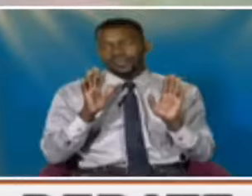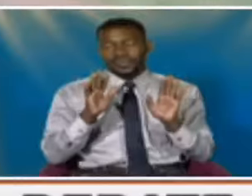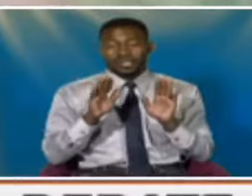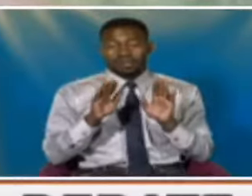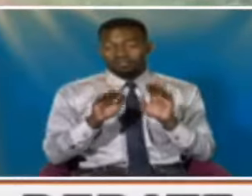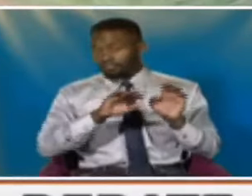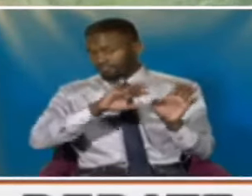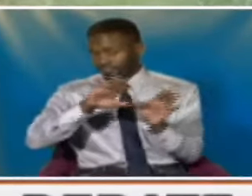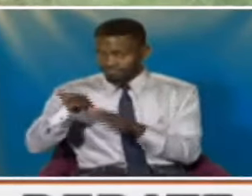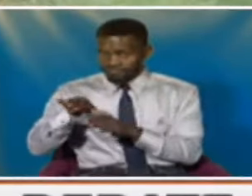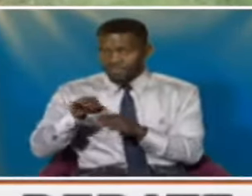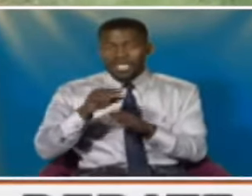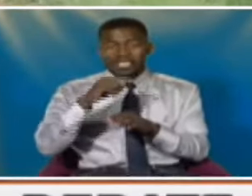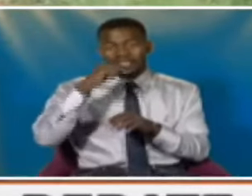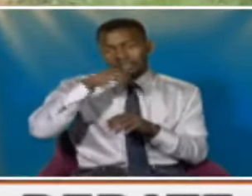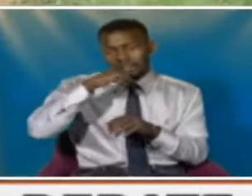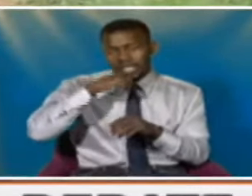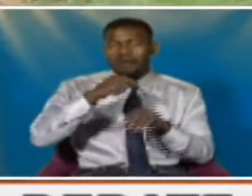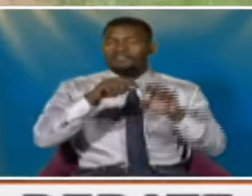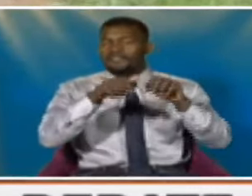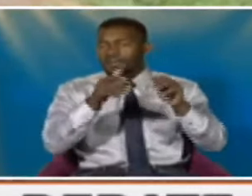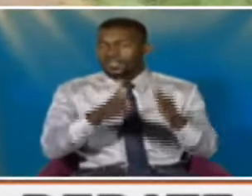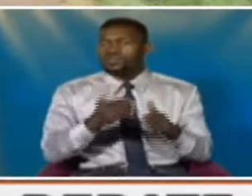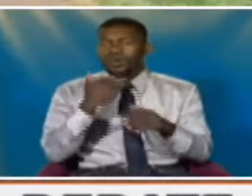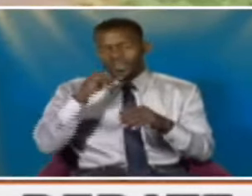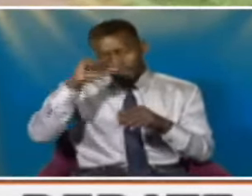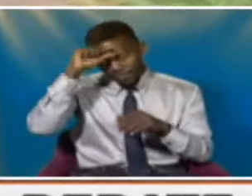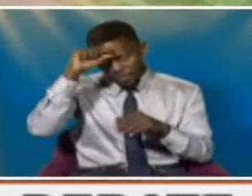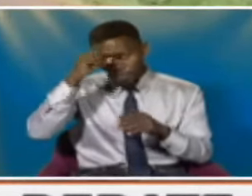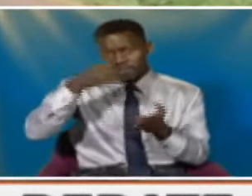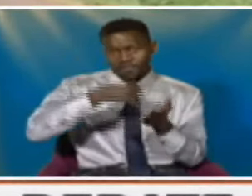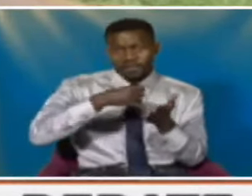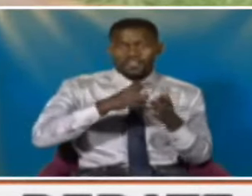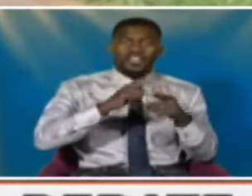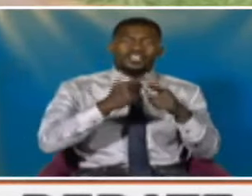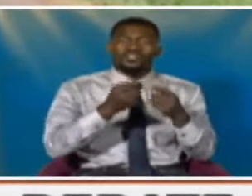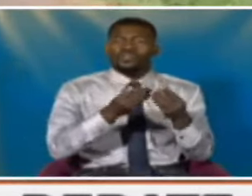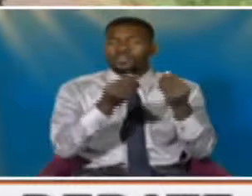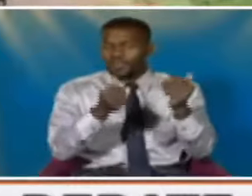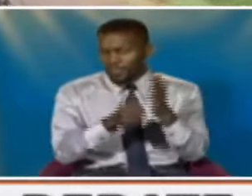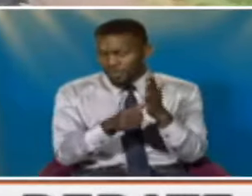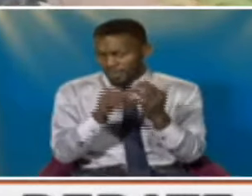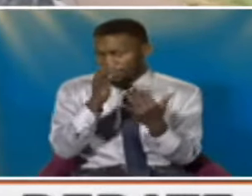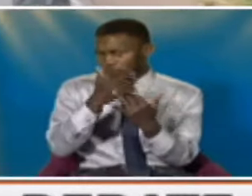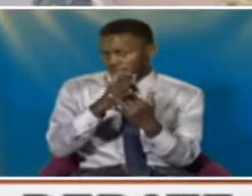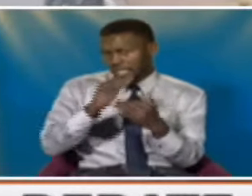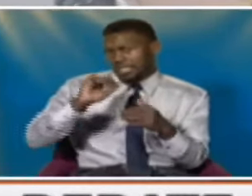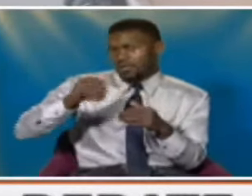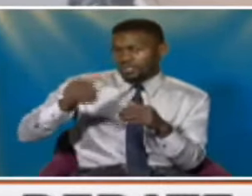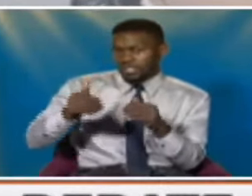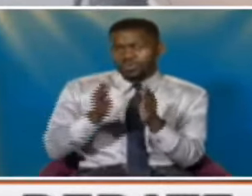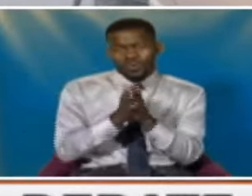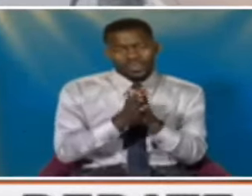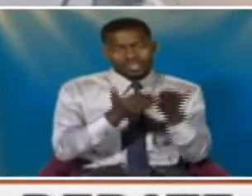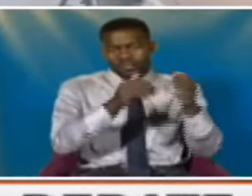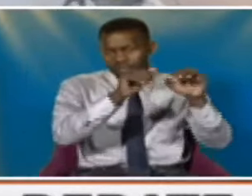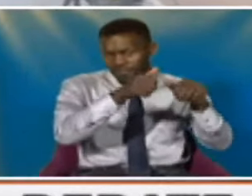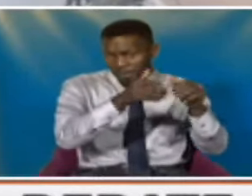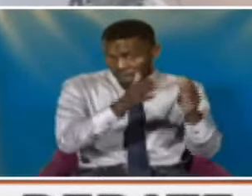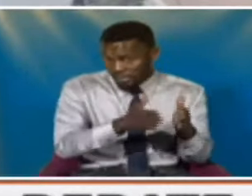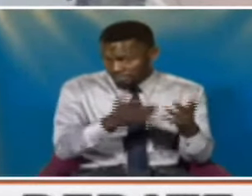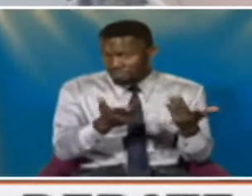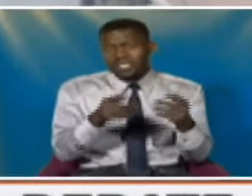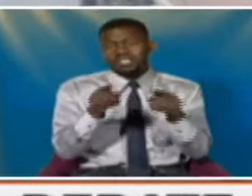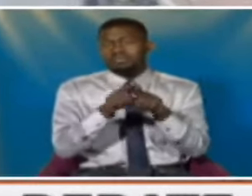Elsewhere, Miraa farmers want the government to intervene and solve the stalemate between the county governments and Muguka traders. They say the stalemate